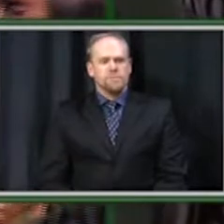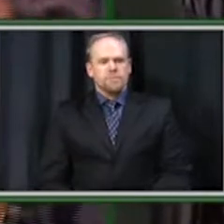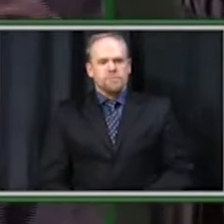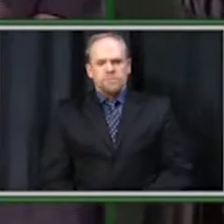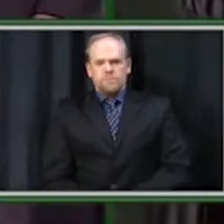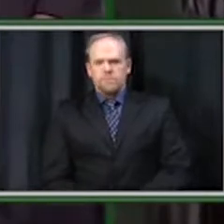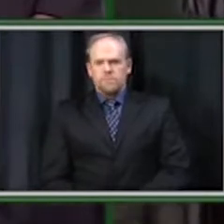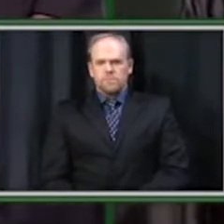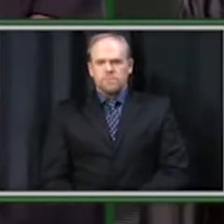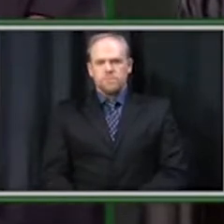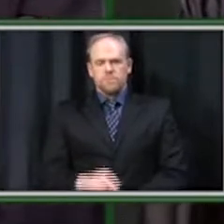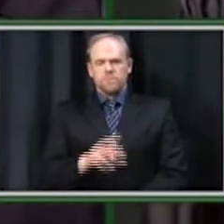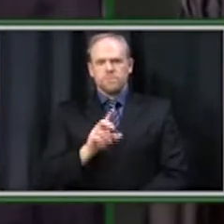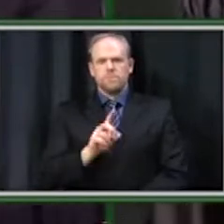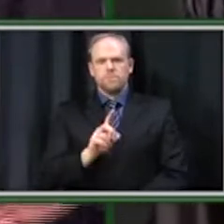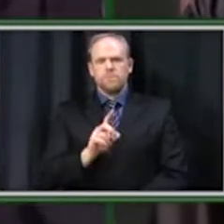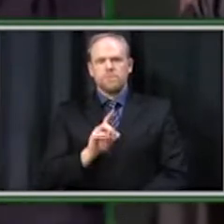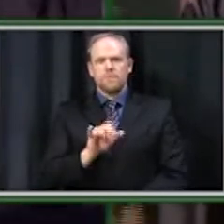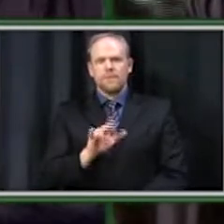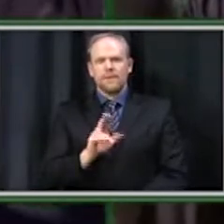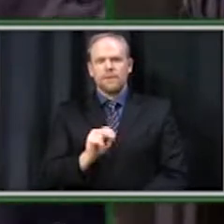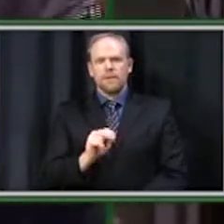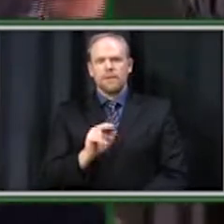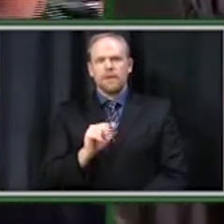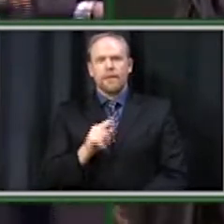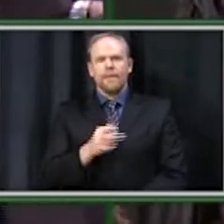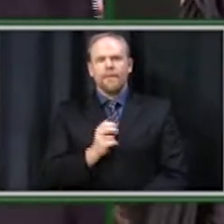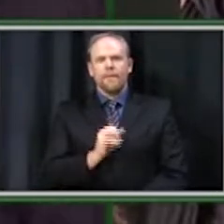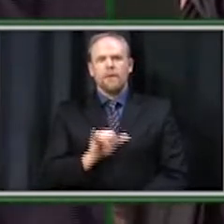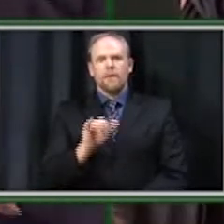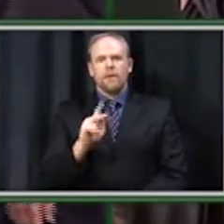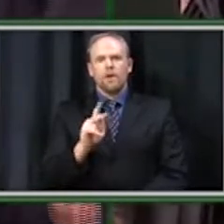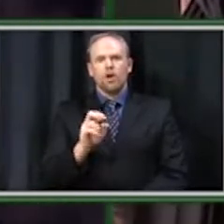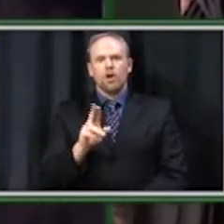Dylan Anthony Kern.